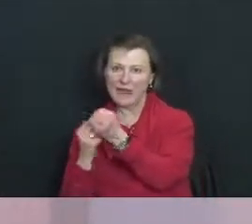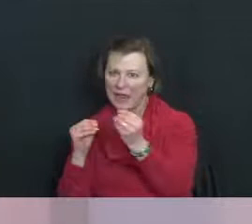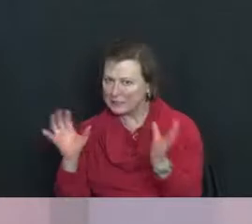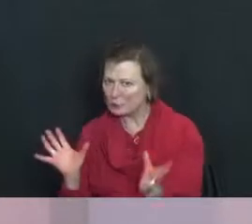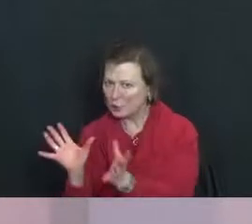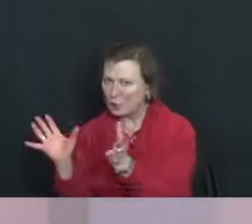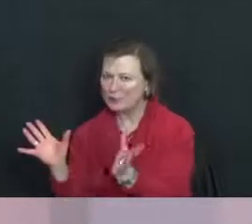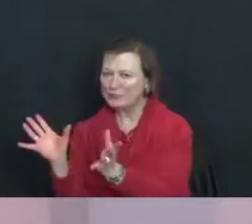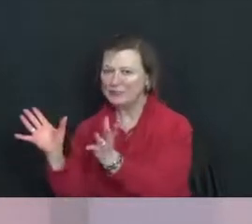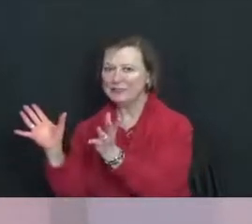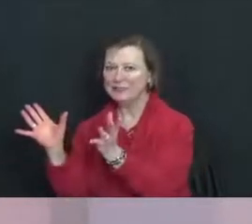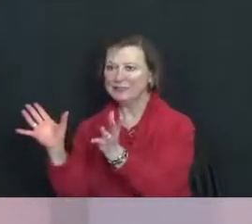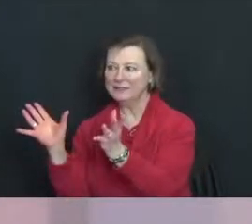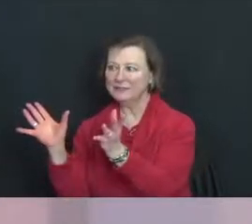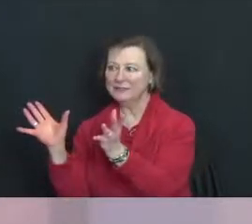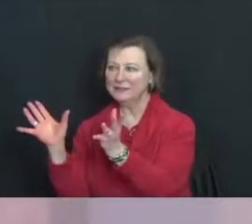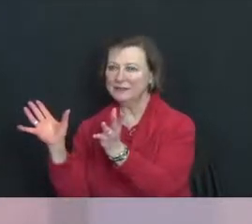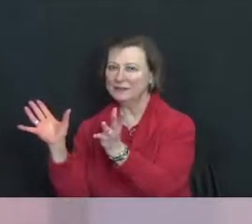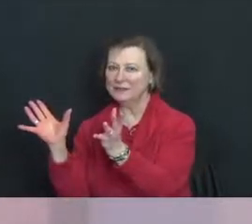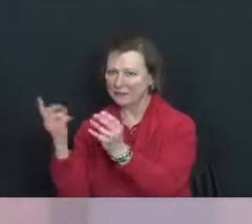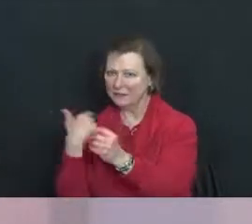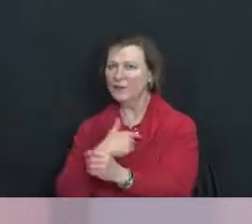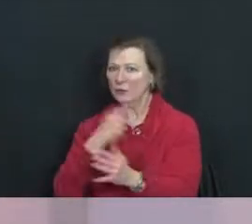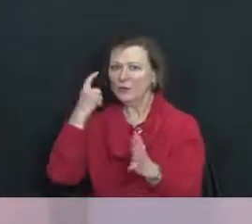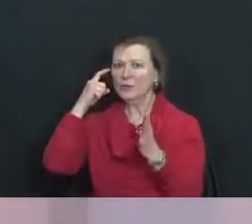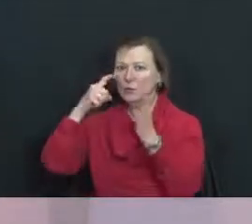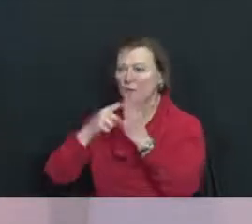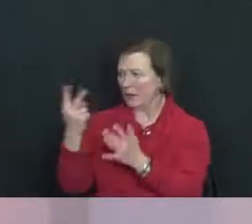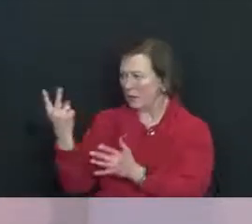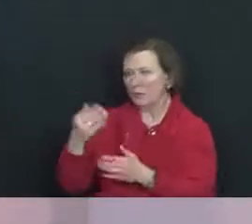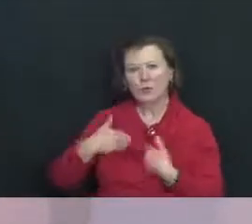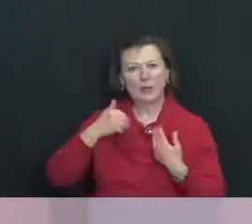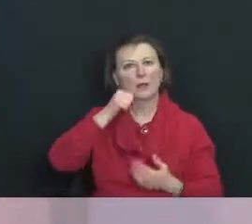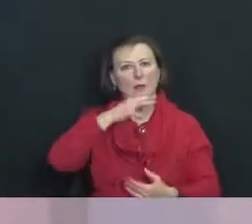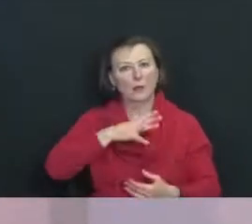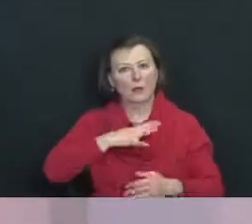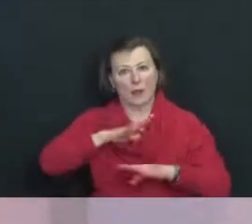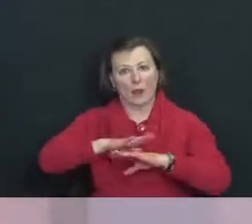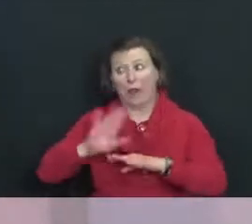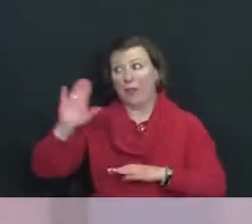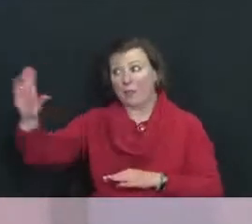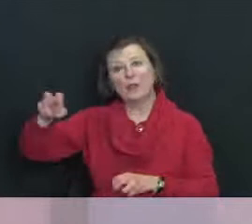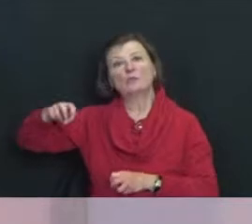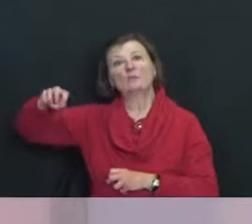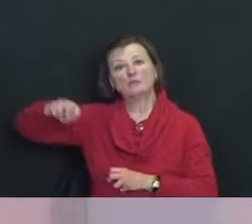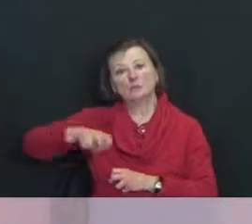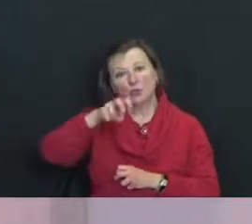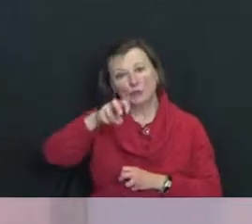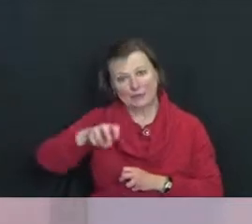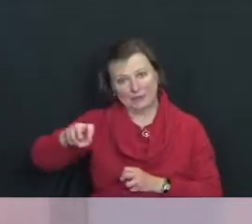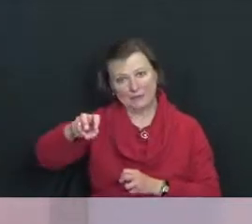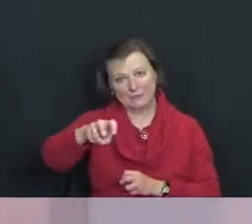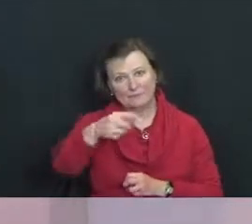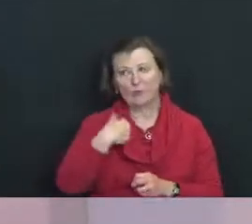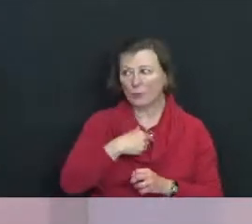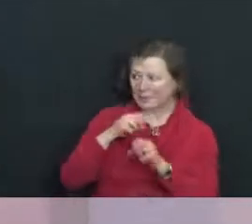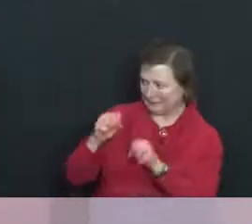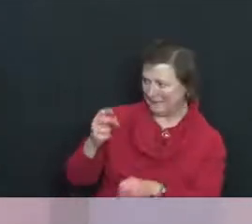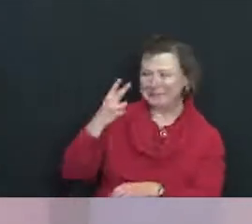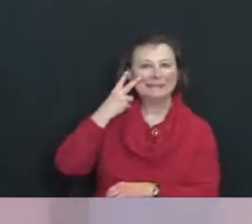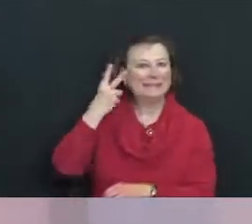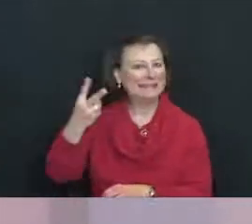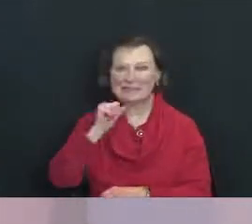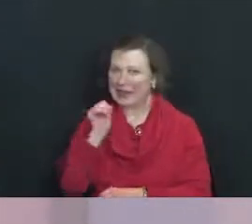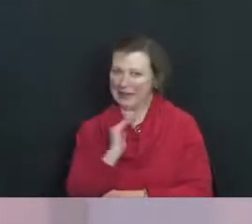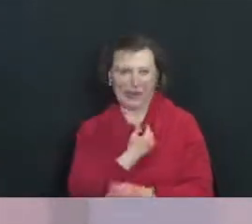encouraging. We recognized that these young women were on their journey, and we could tell that it was not